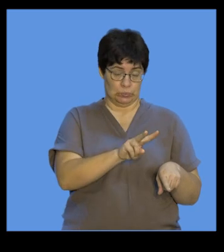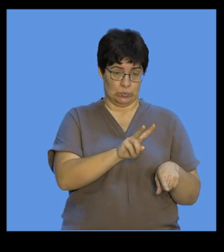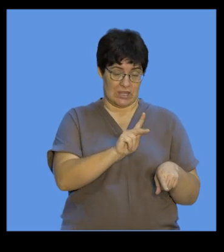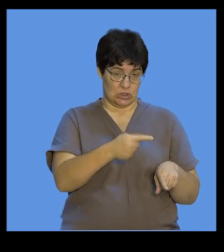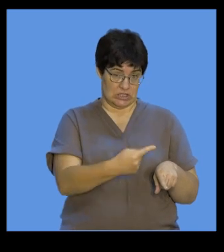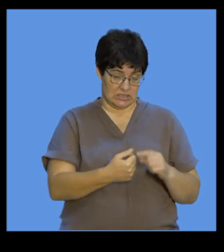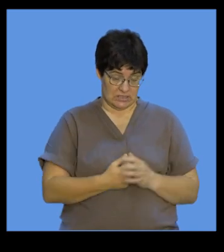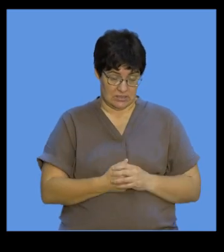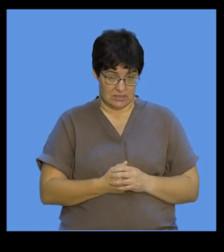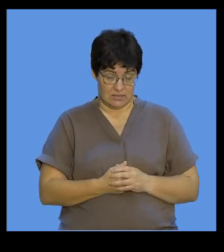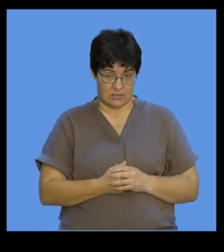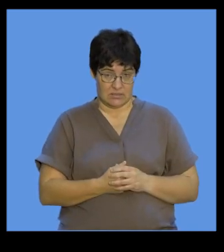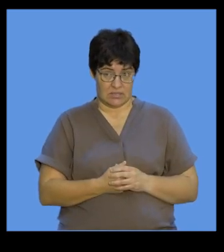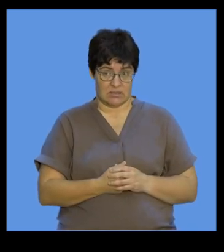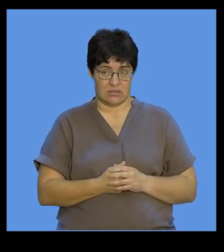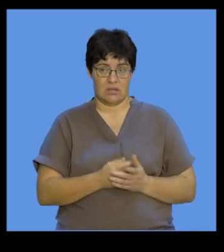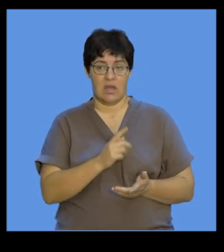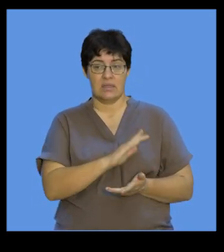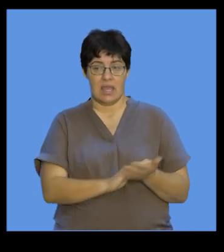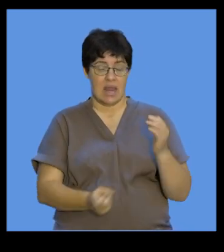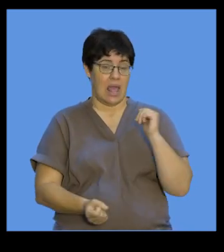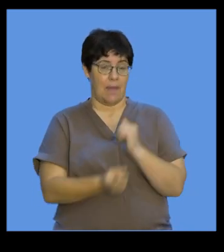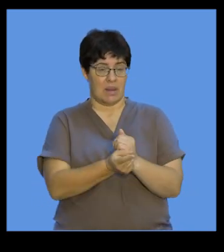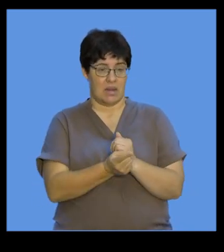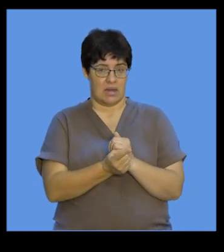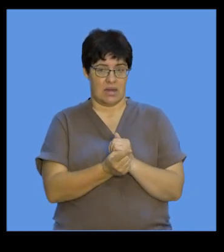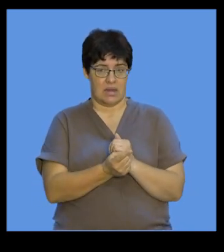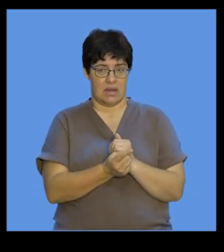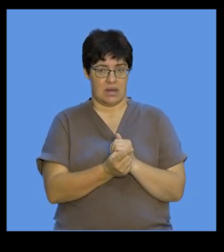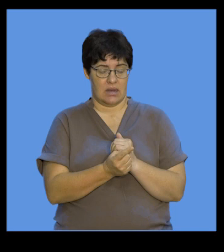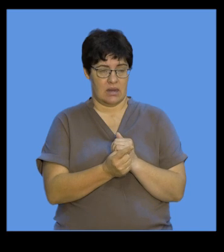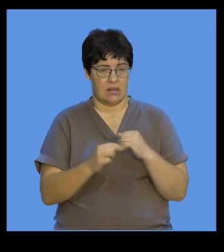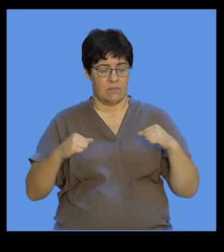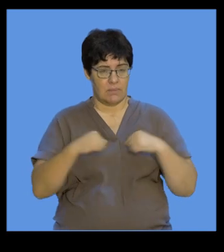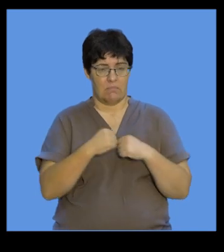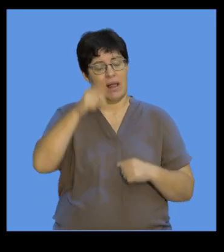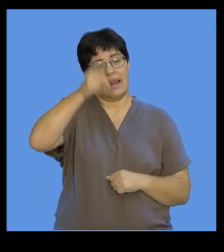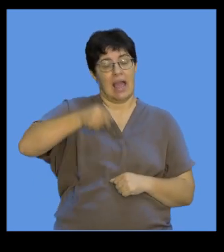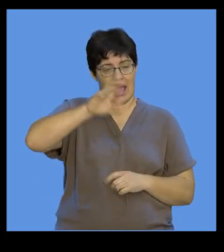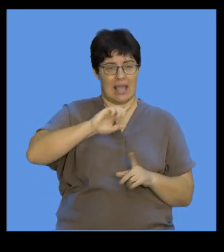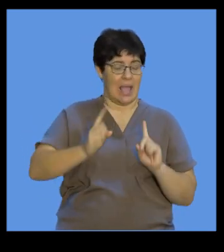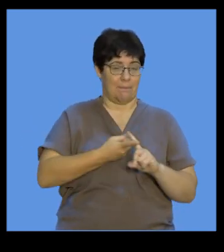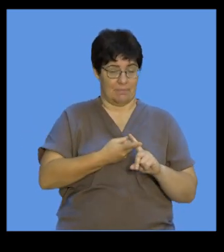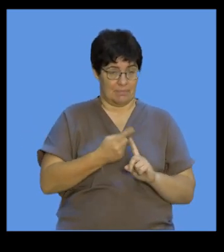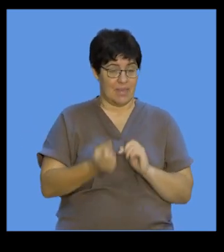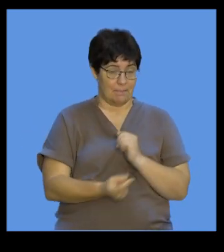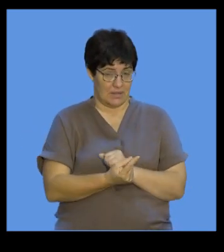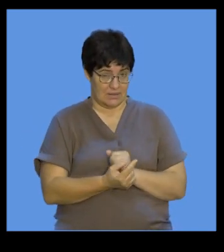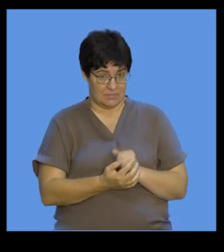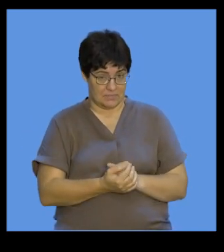kilograms. Then the collision happens. You see, it's very exciting, it's two lines.